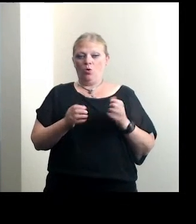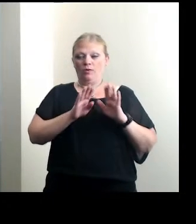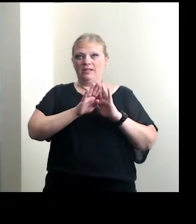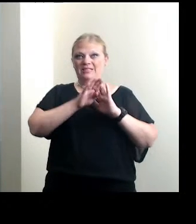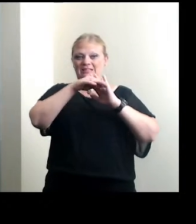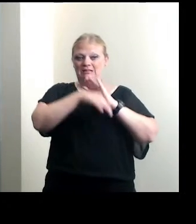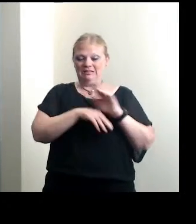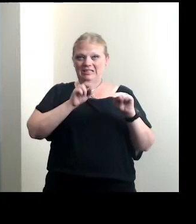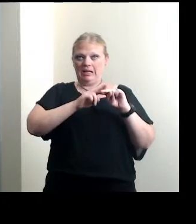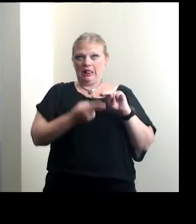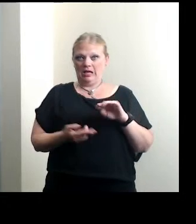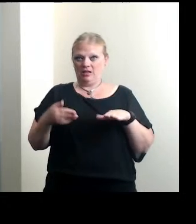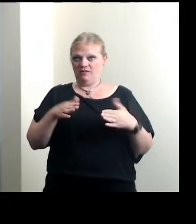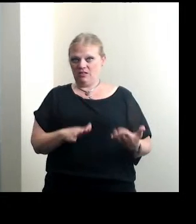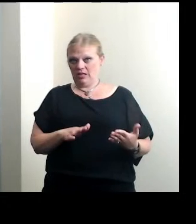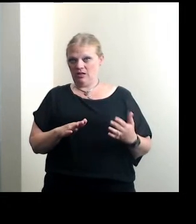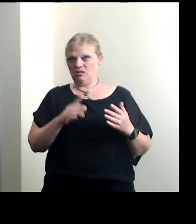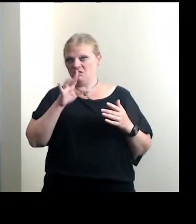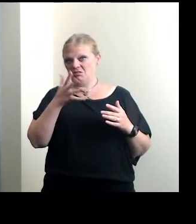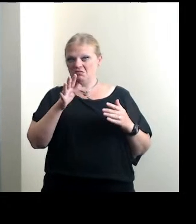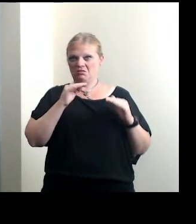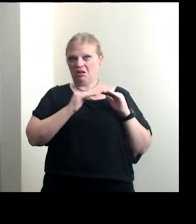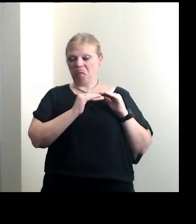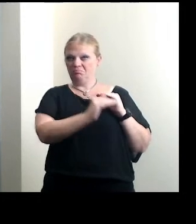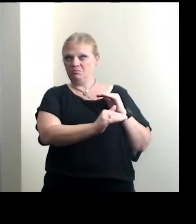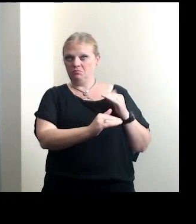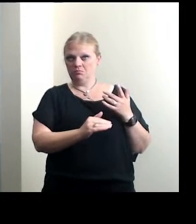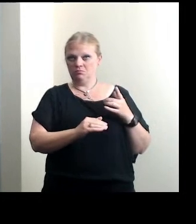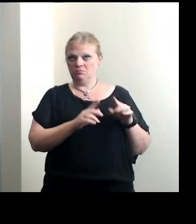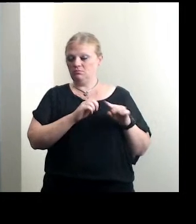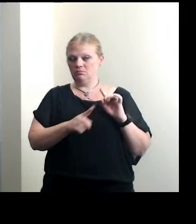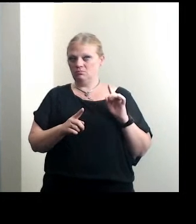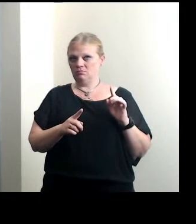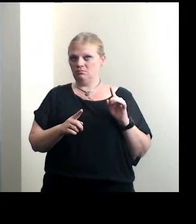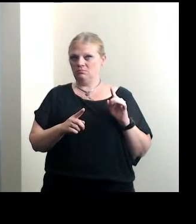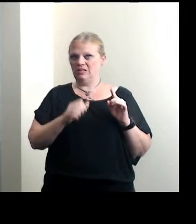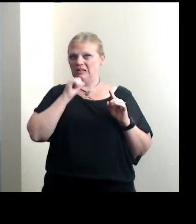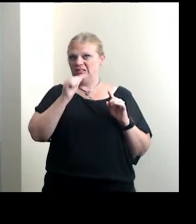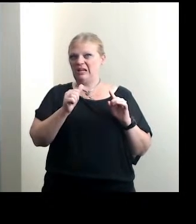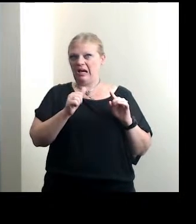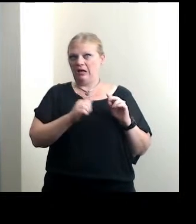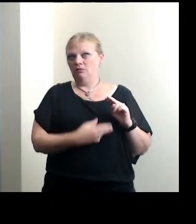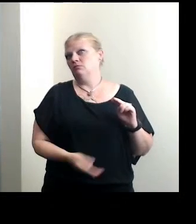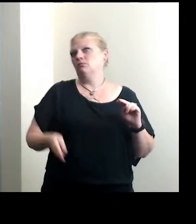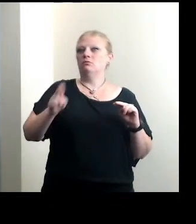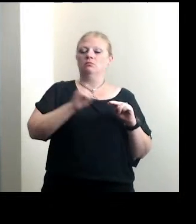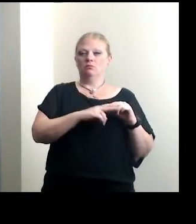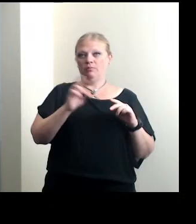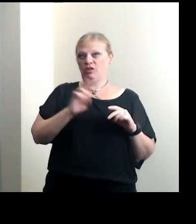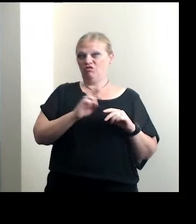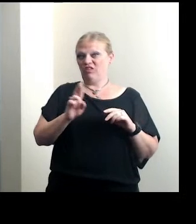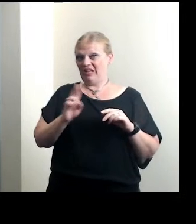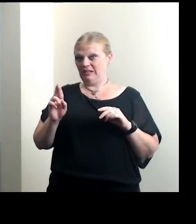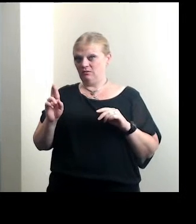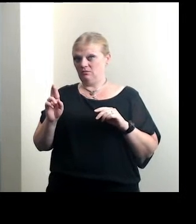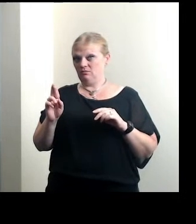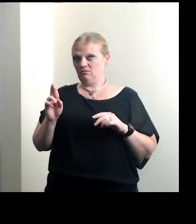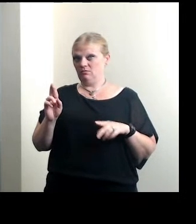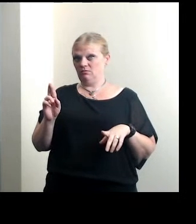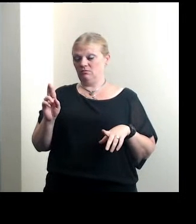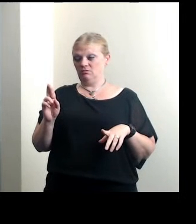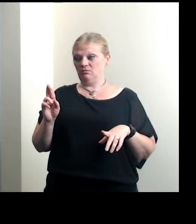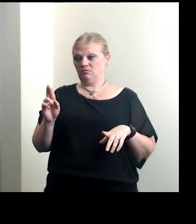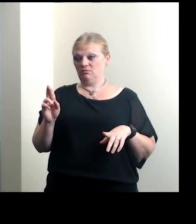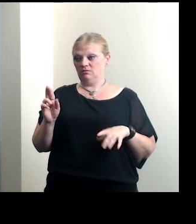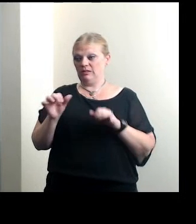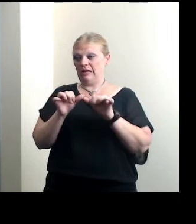from COVID-19 has flattened out, it hasn't significantly increased. Whereas on the right, in